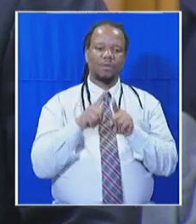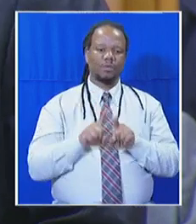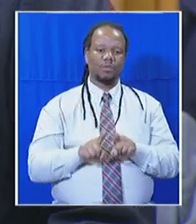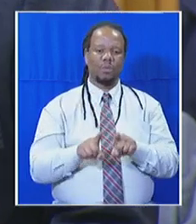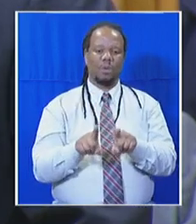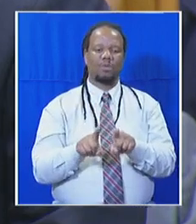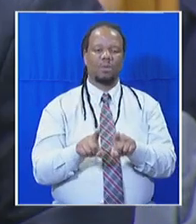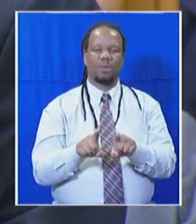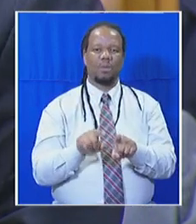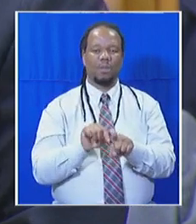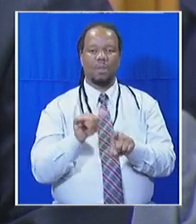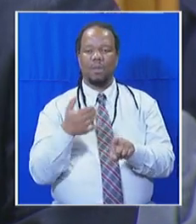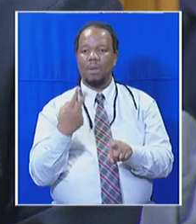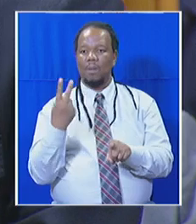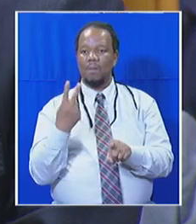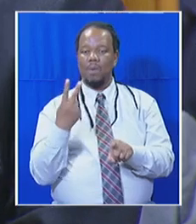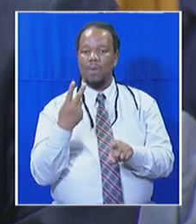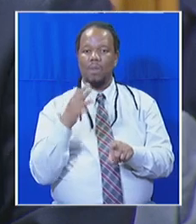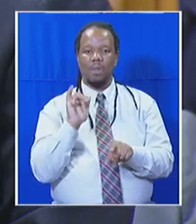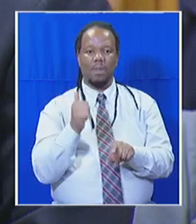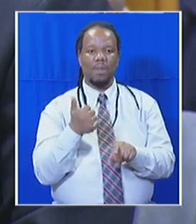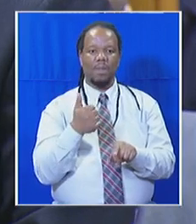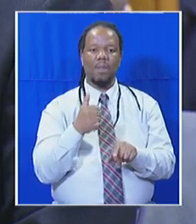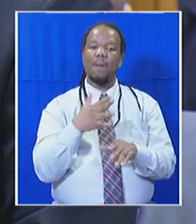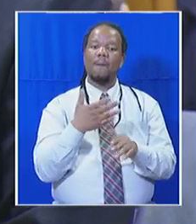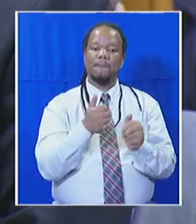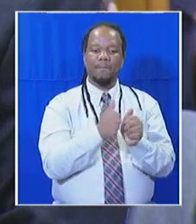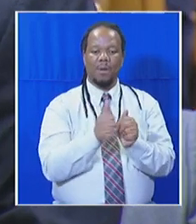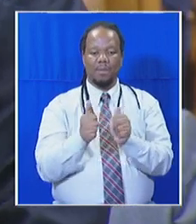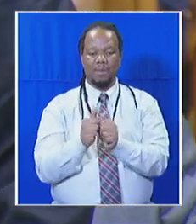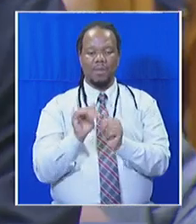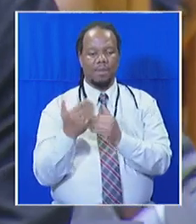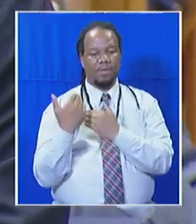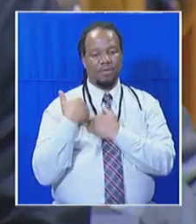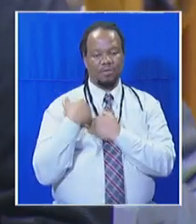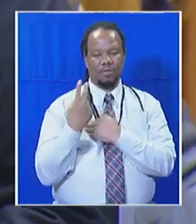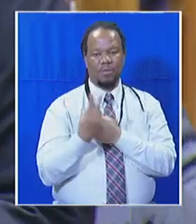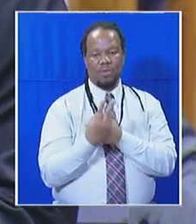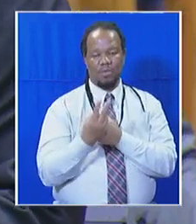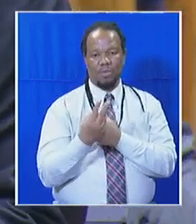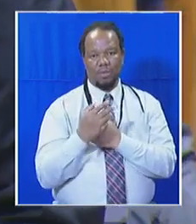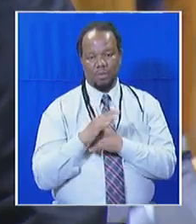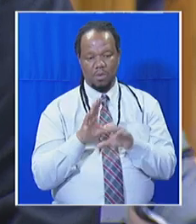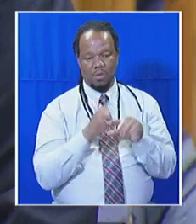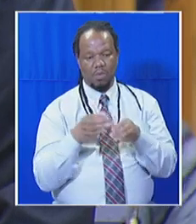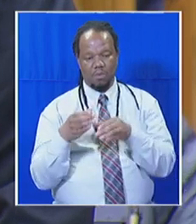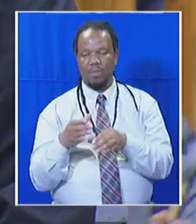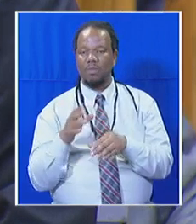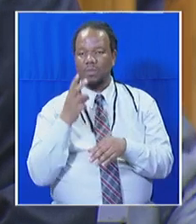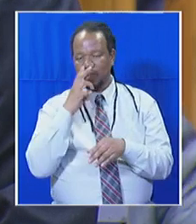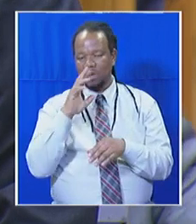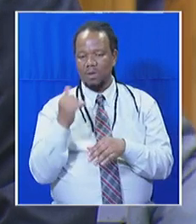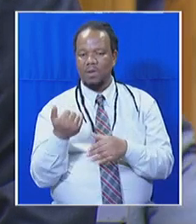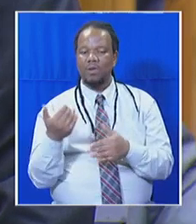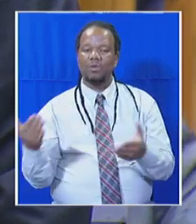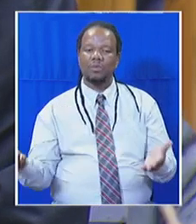So both parties should understand that they have a responsibility to meet each other halfway